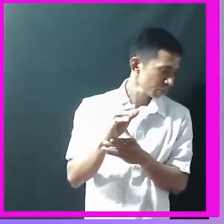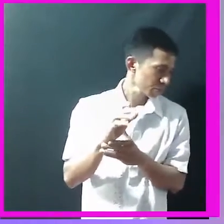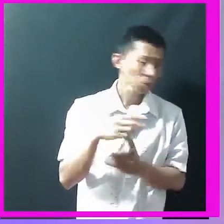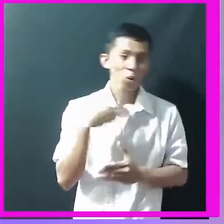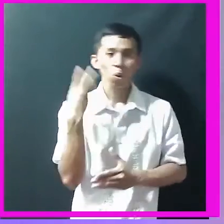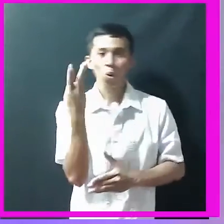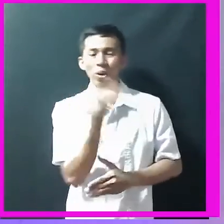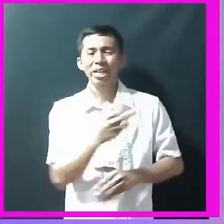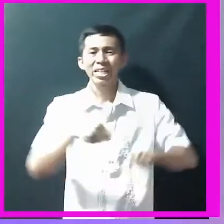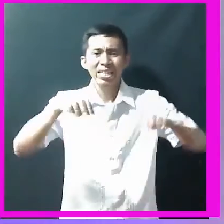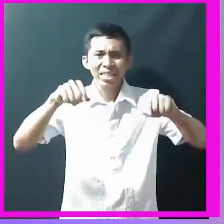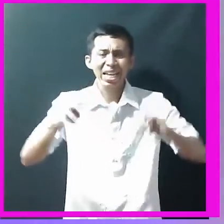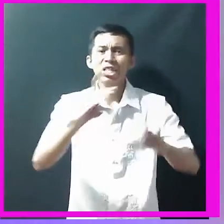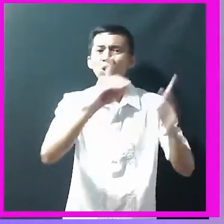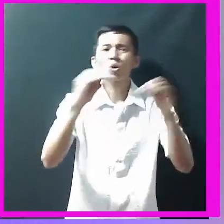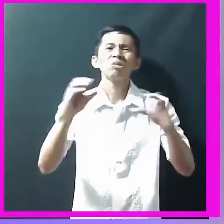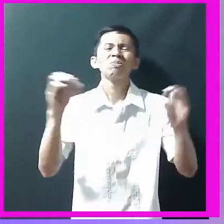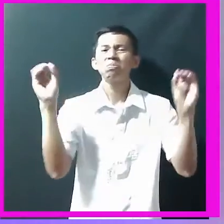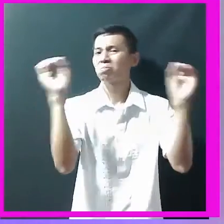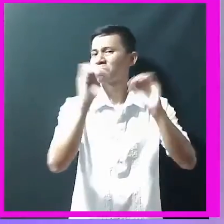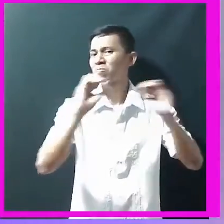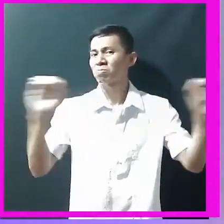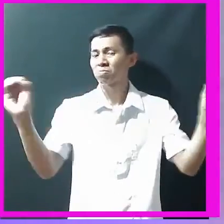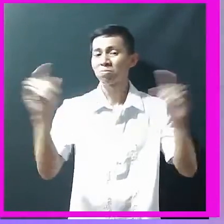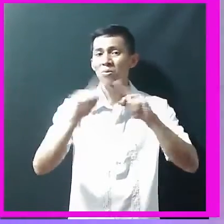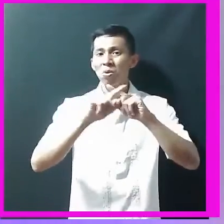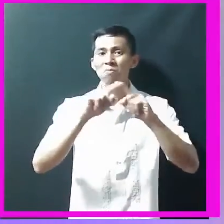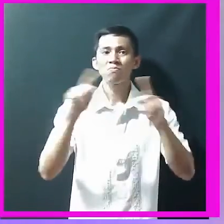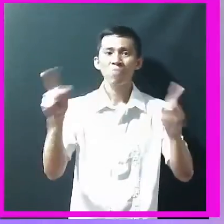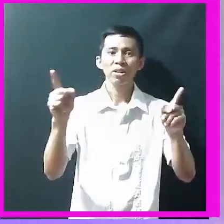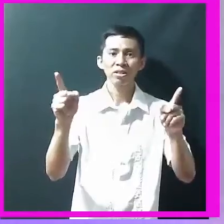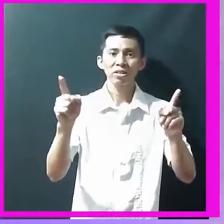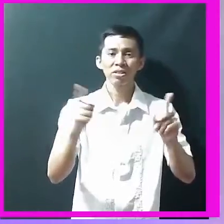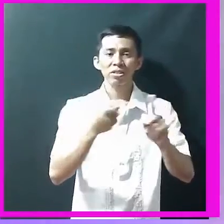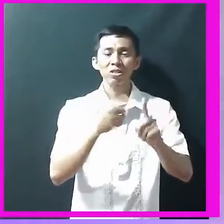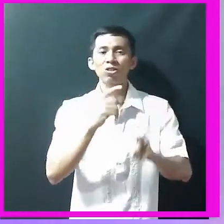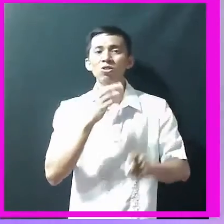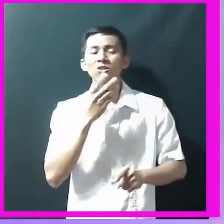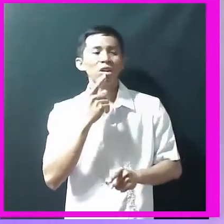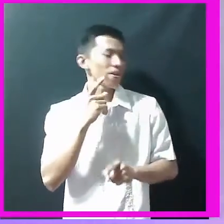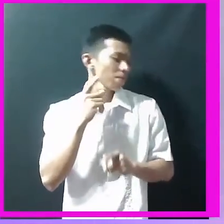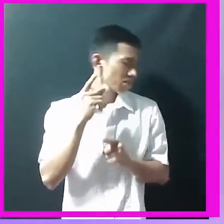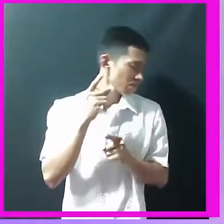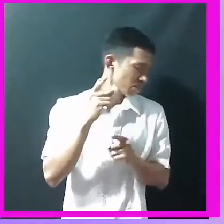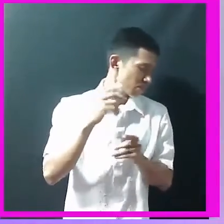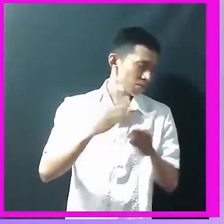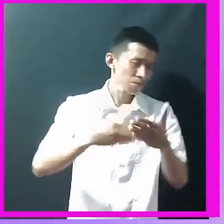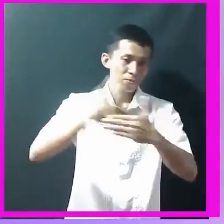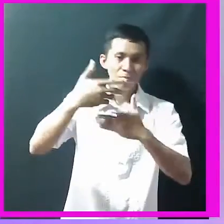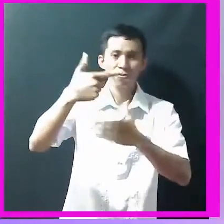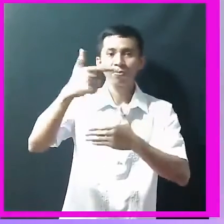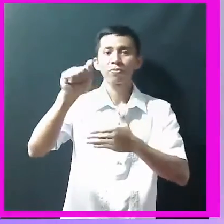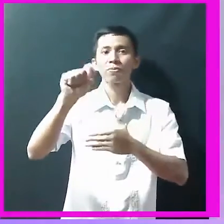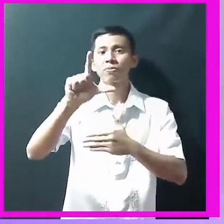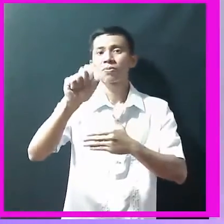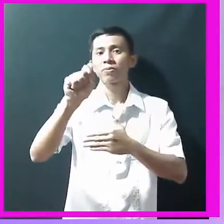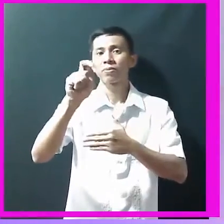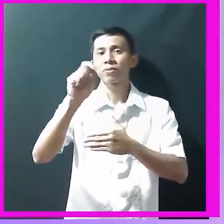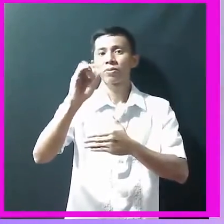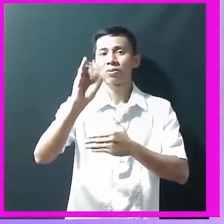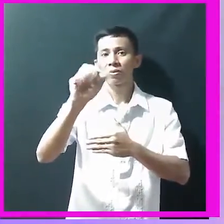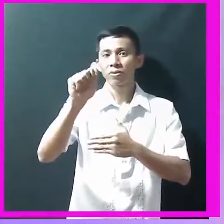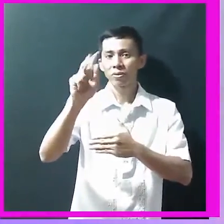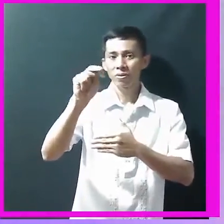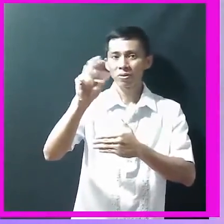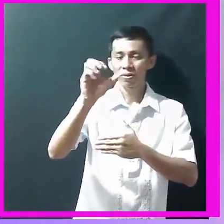can do nothing against the truth, but for the truth. Galatians 5 and verse number 7, ye did